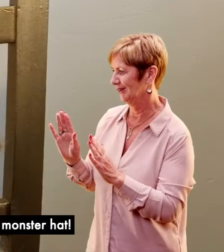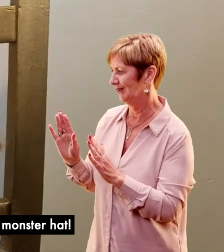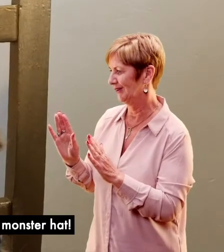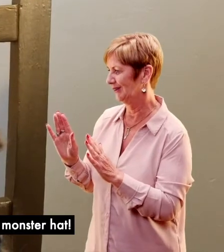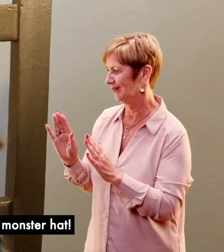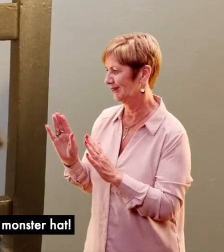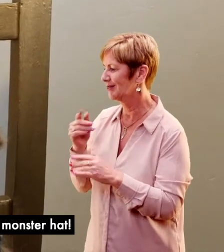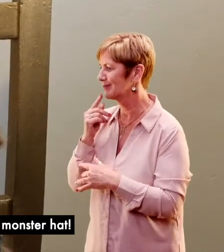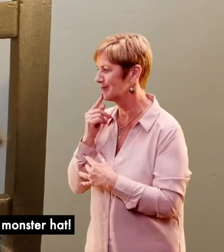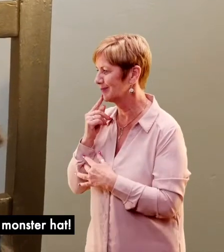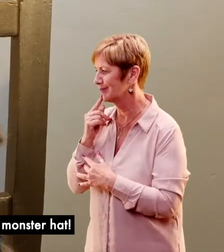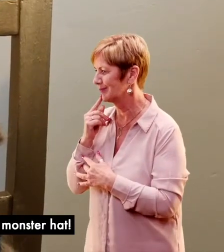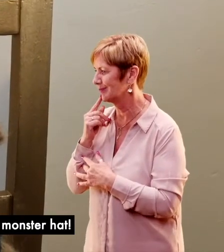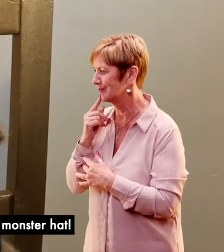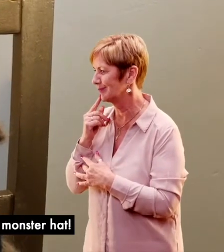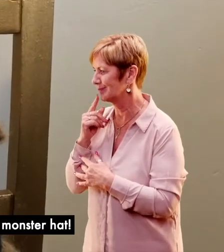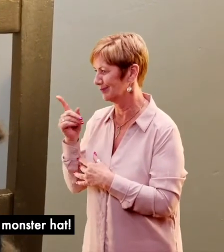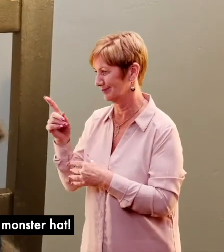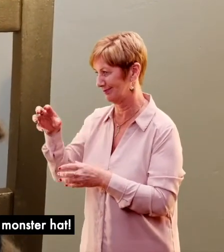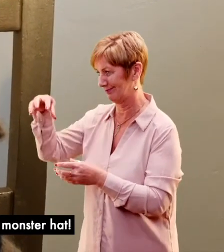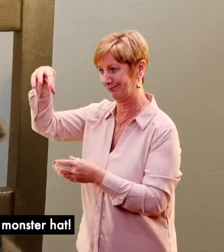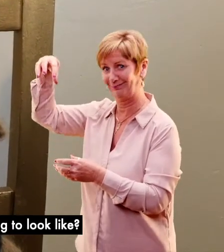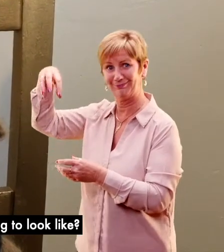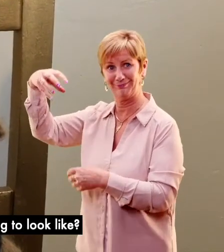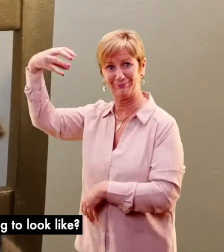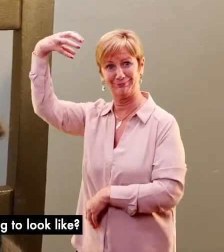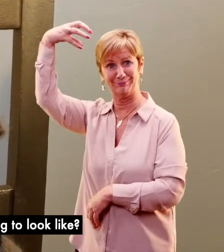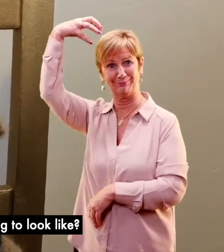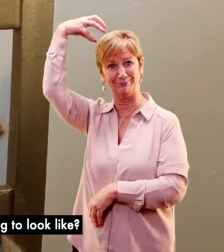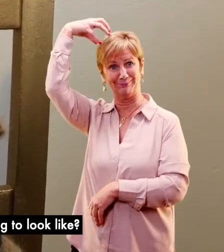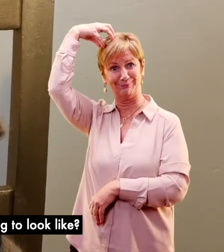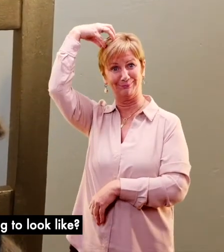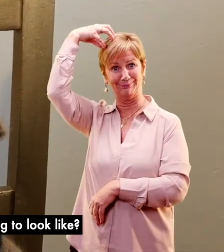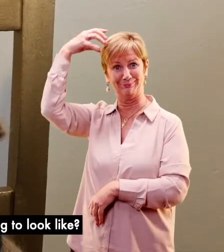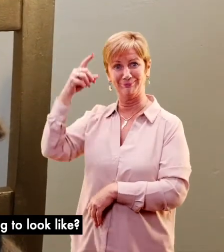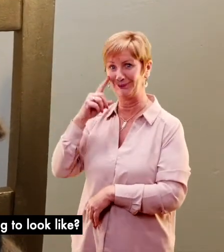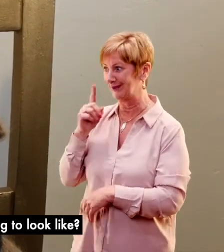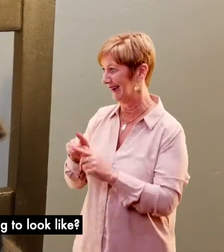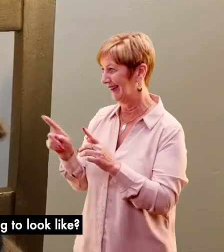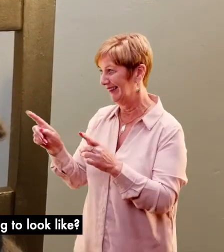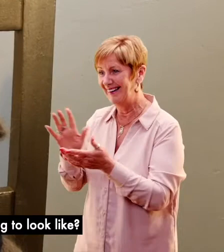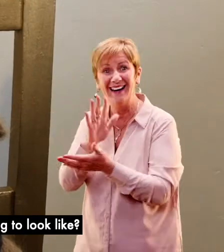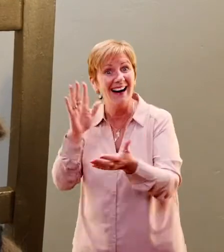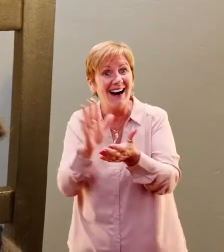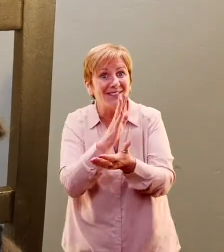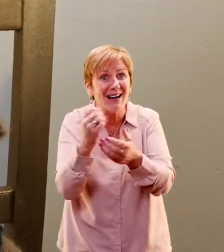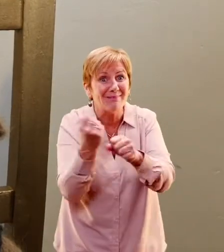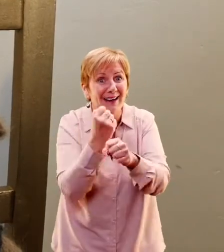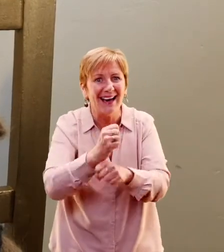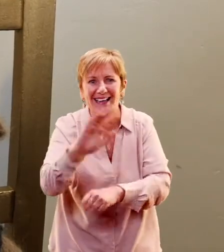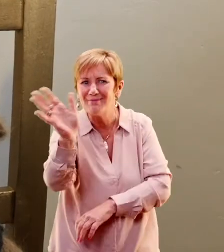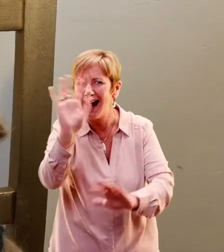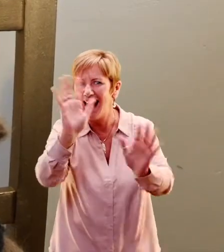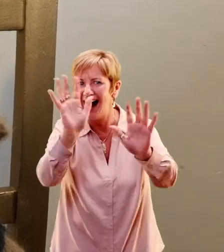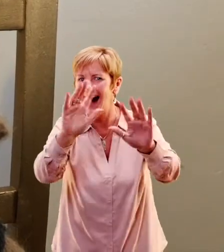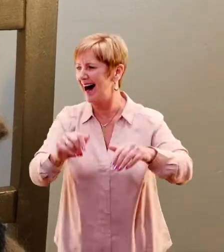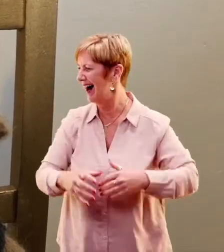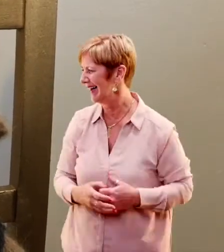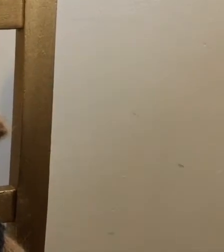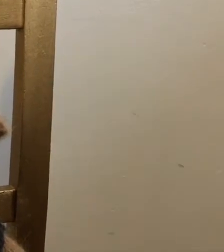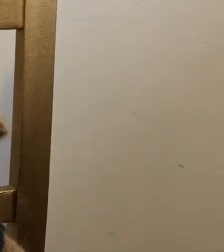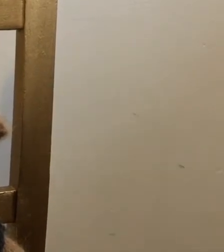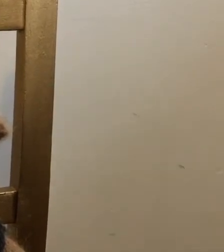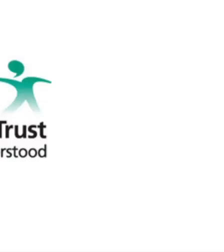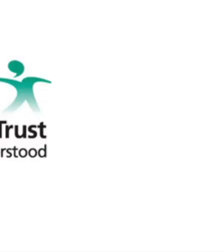Teddy, you look great! What an amazing monster hat! I wonder what your monster hats are going to look like. Have fun making!